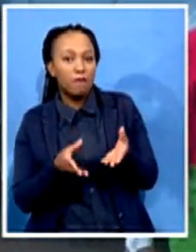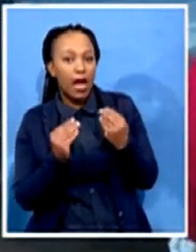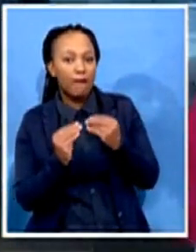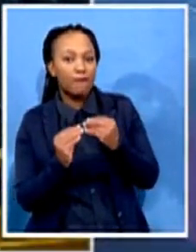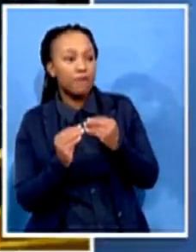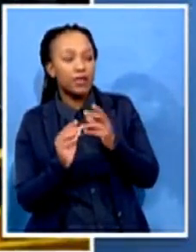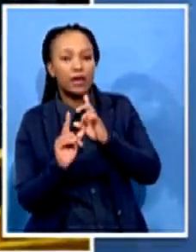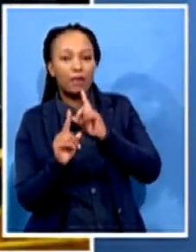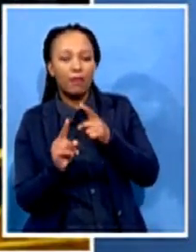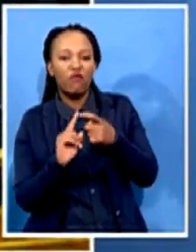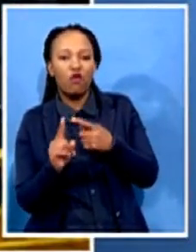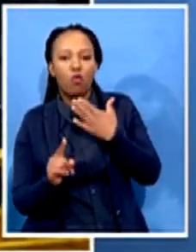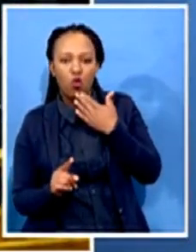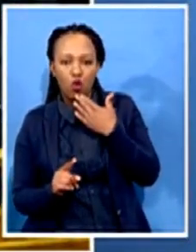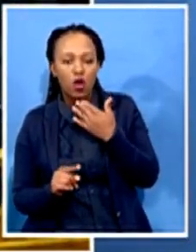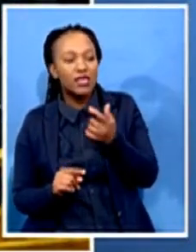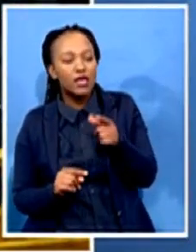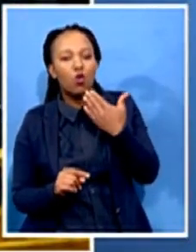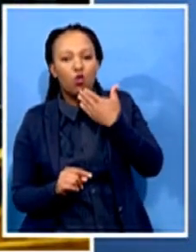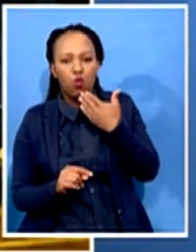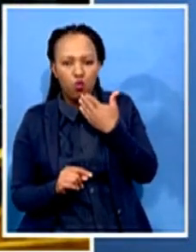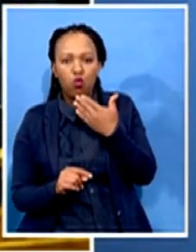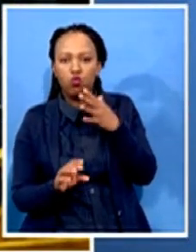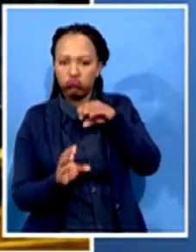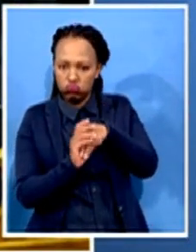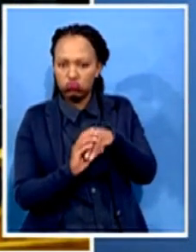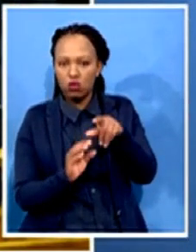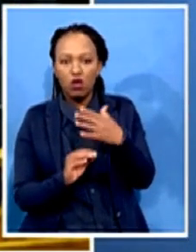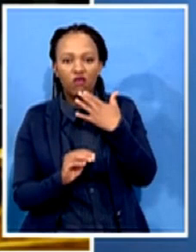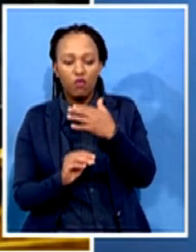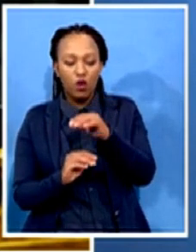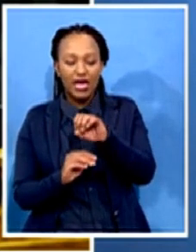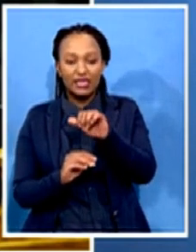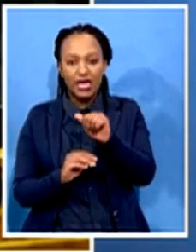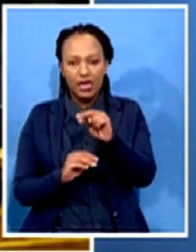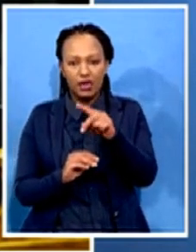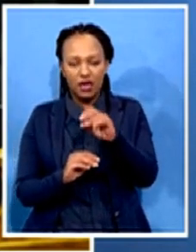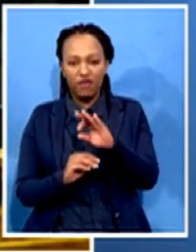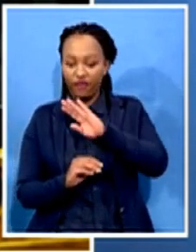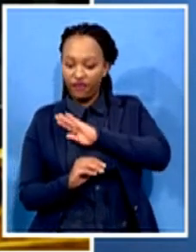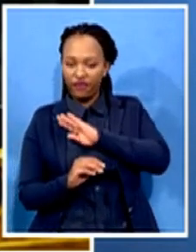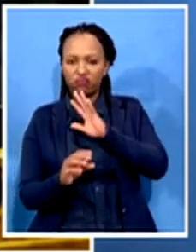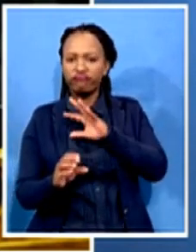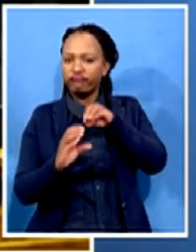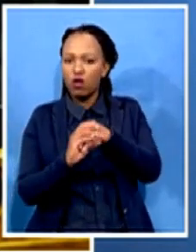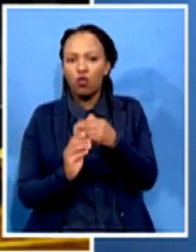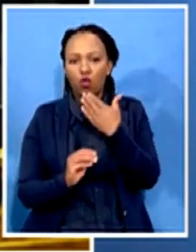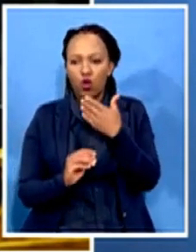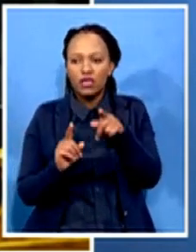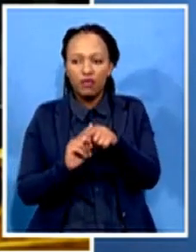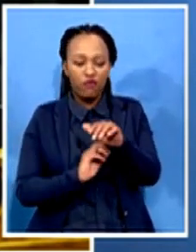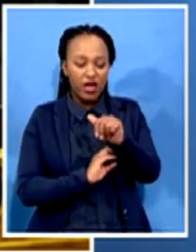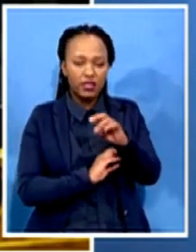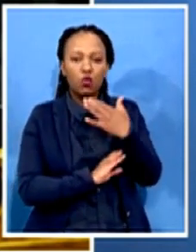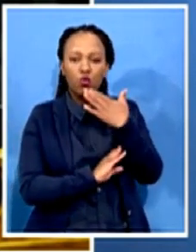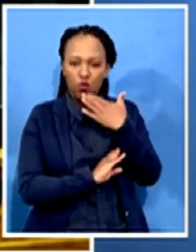actually within the SANDF was party to this, and who in the ANC. Therefore, the president seems to have jumped